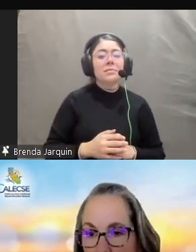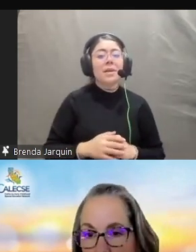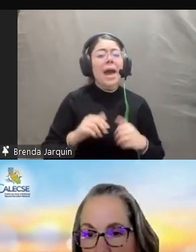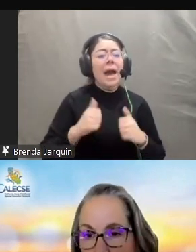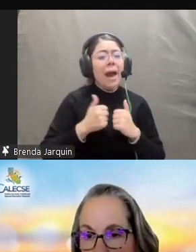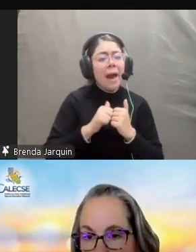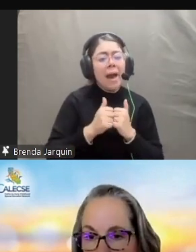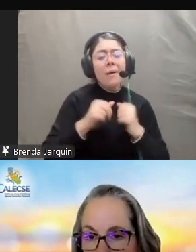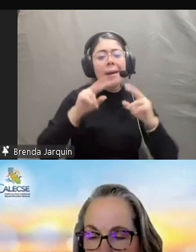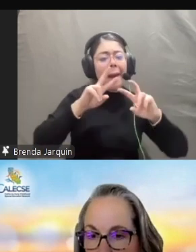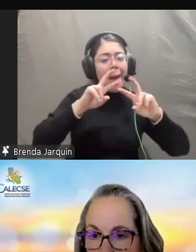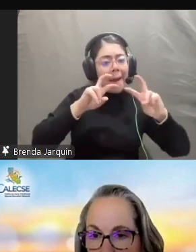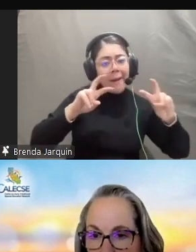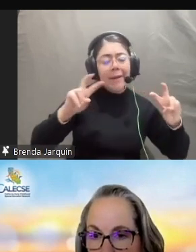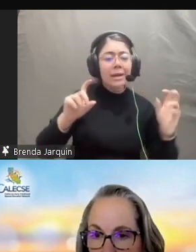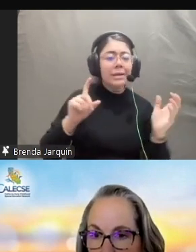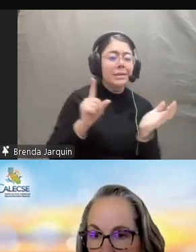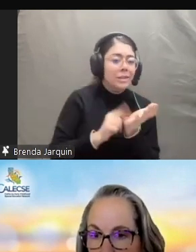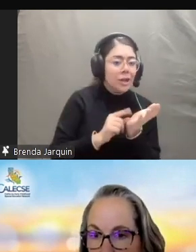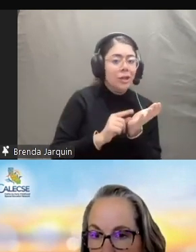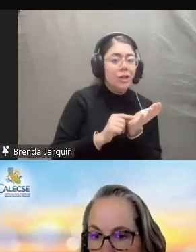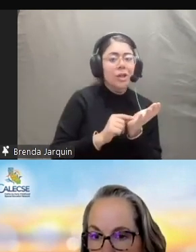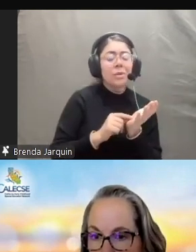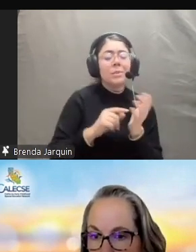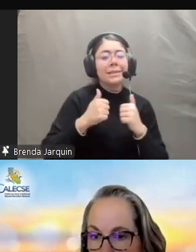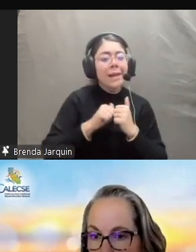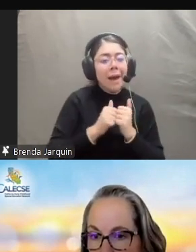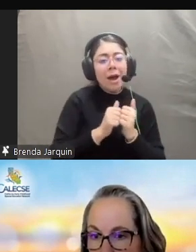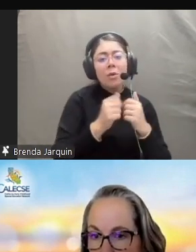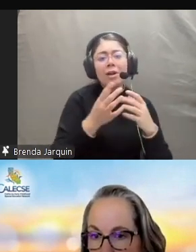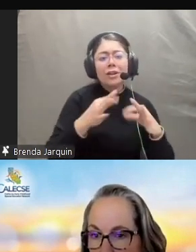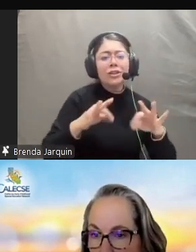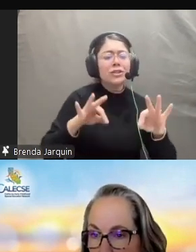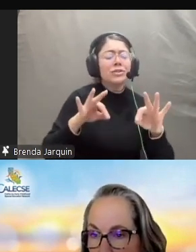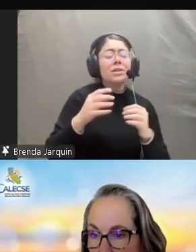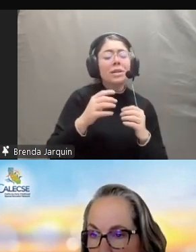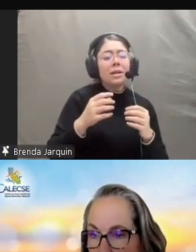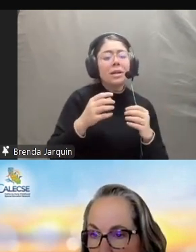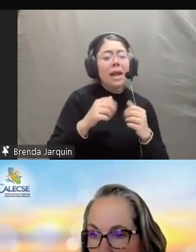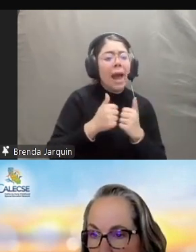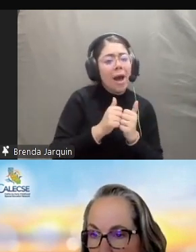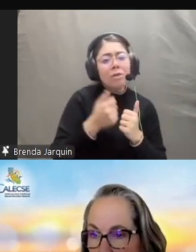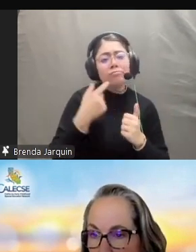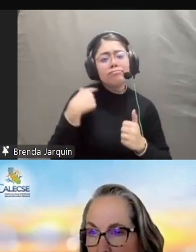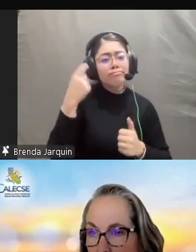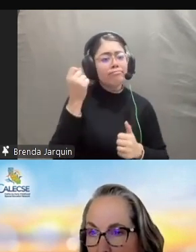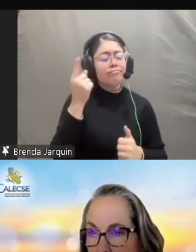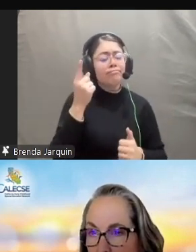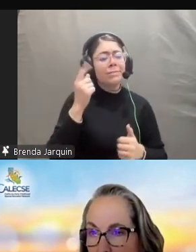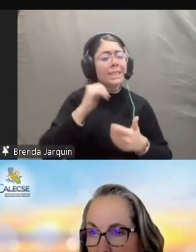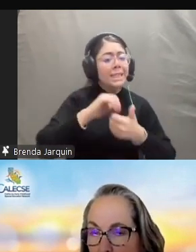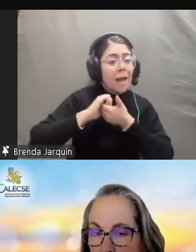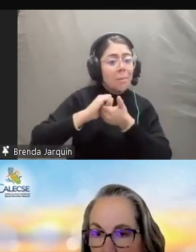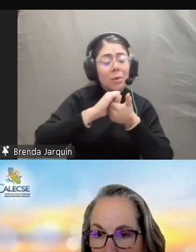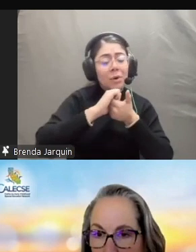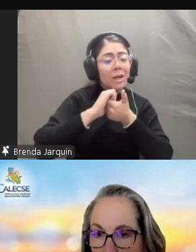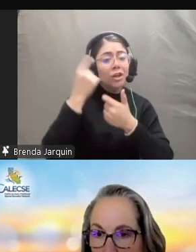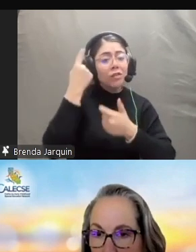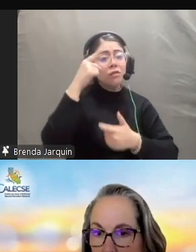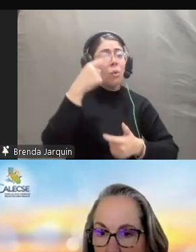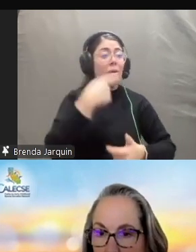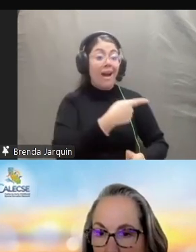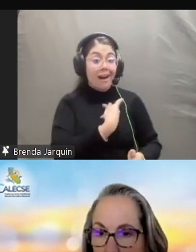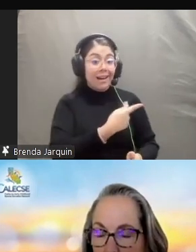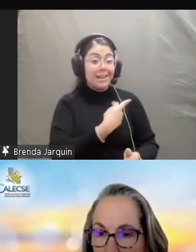you understand the process and make sure you understand that collaboration. For us, we had a big